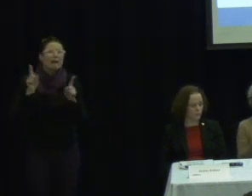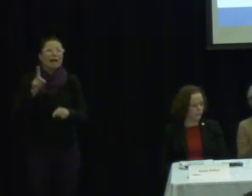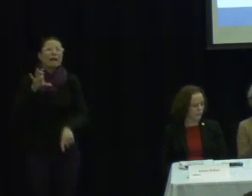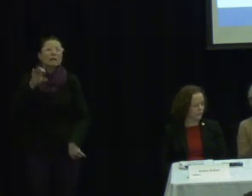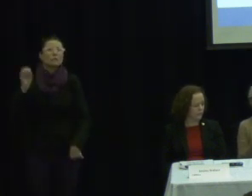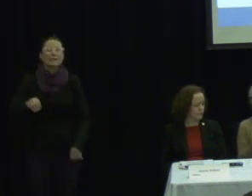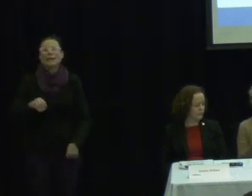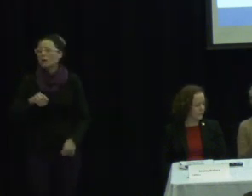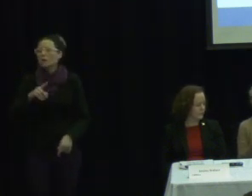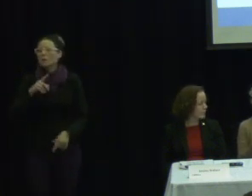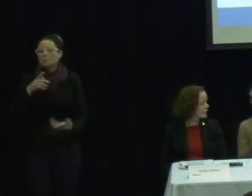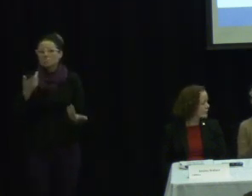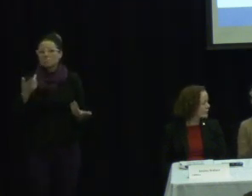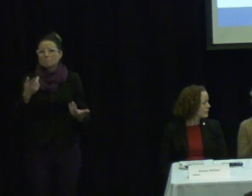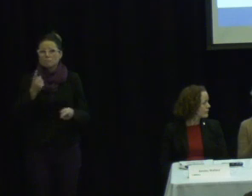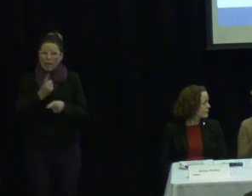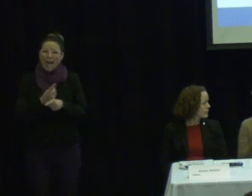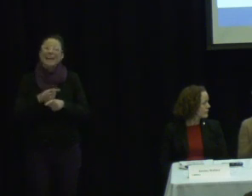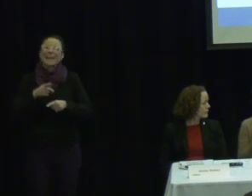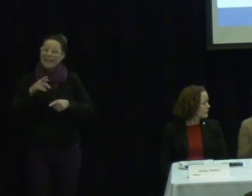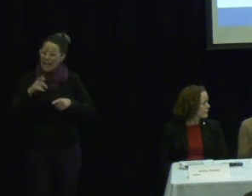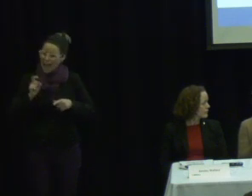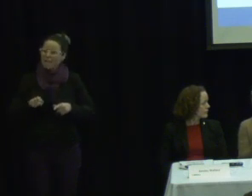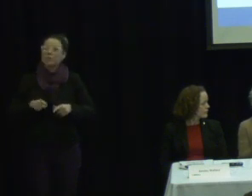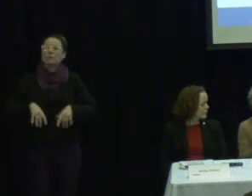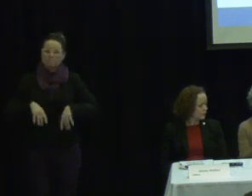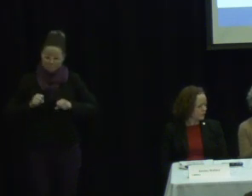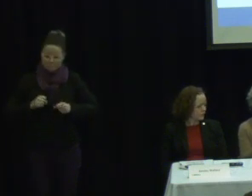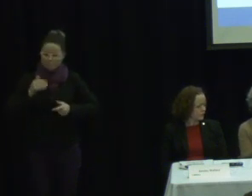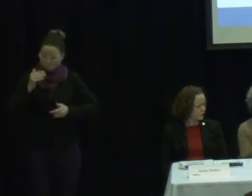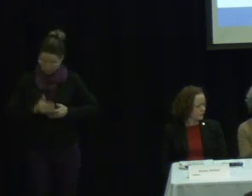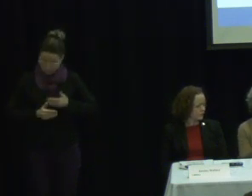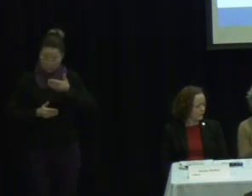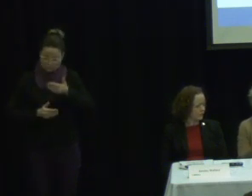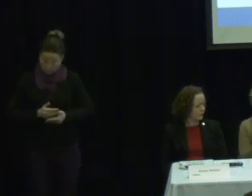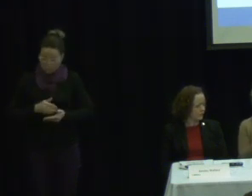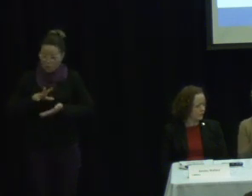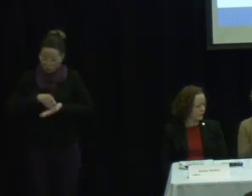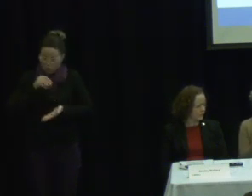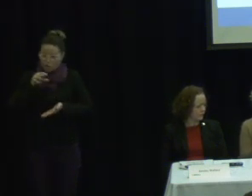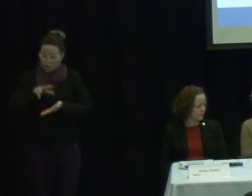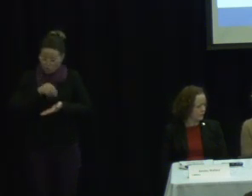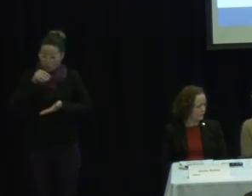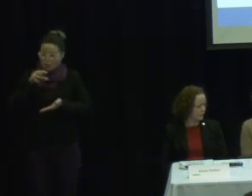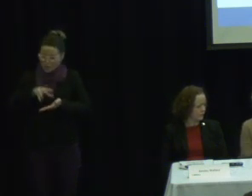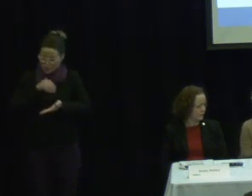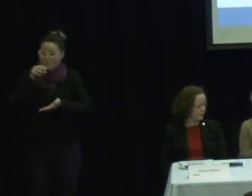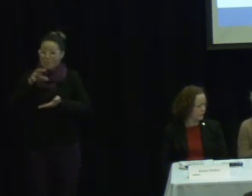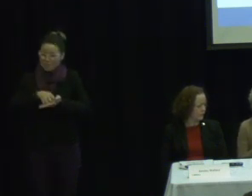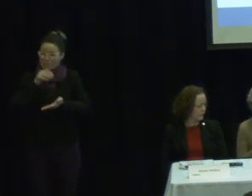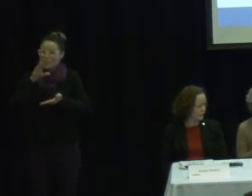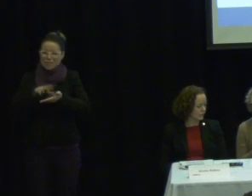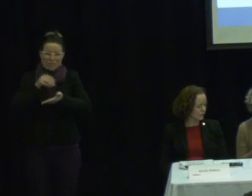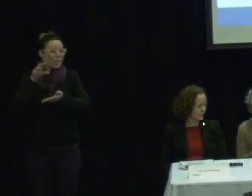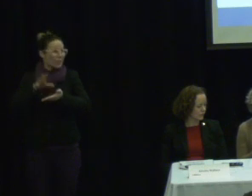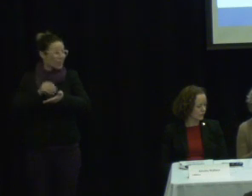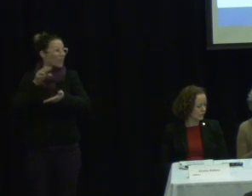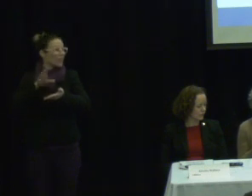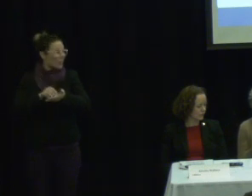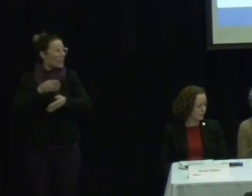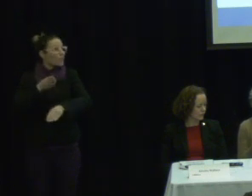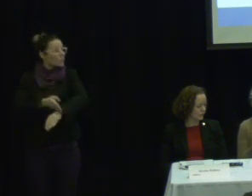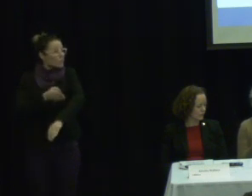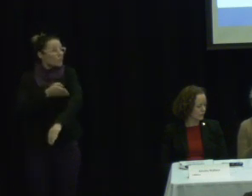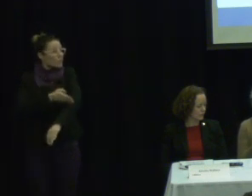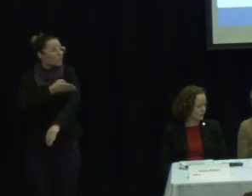kind of plan where no one will ever win. We'll just get better and better over time. So the things